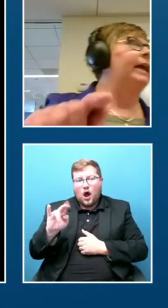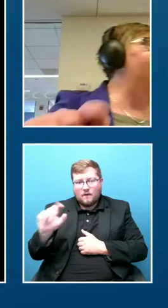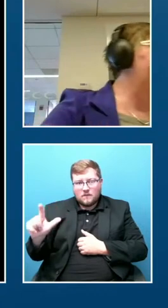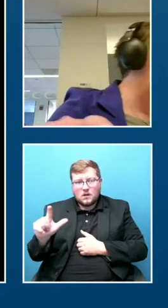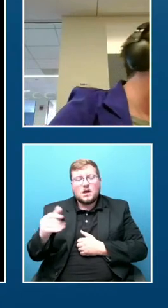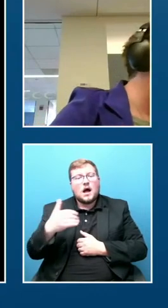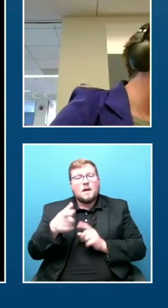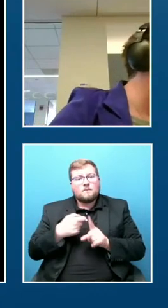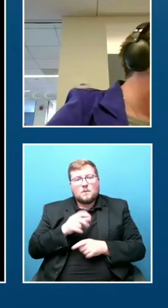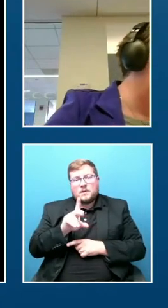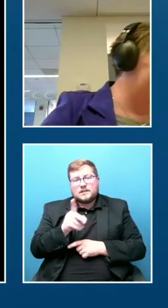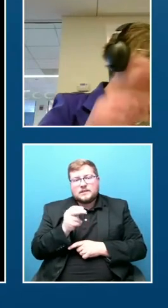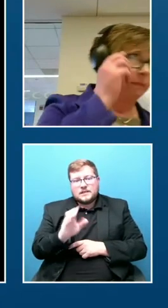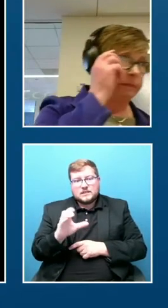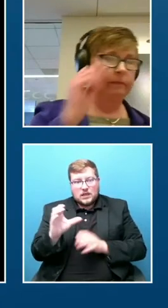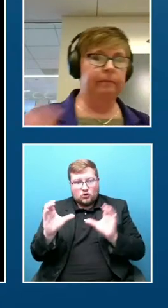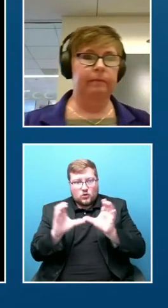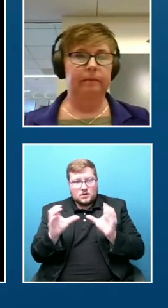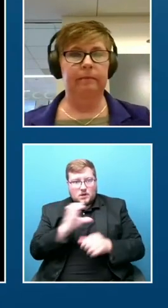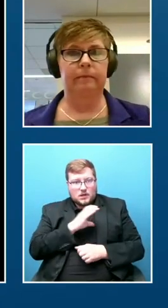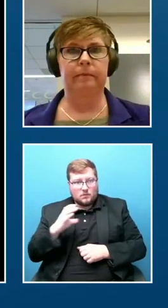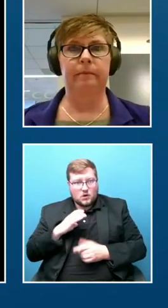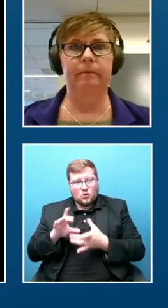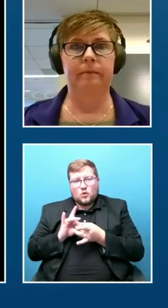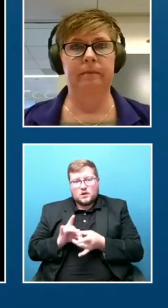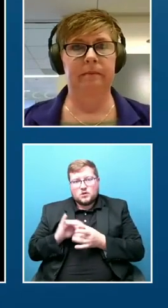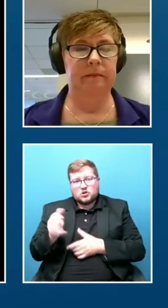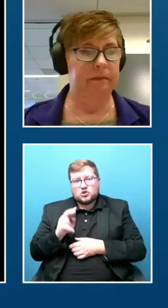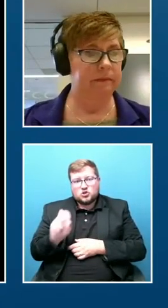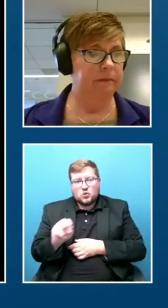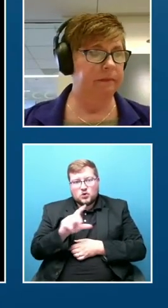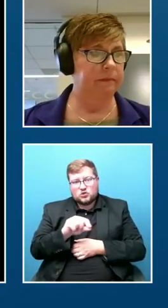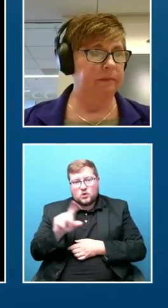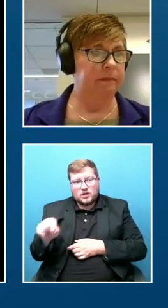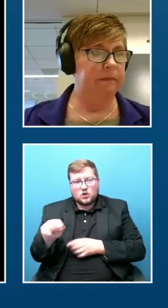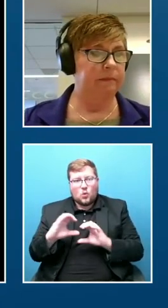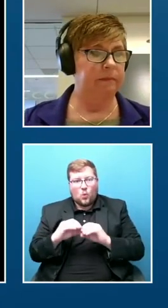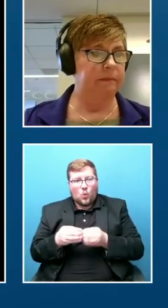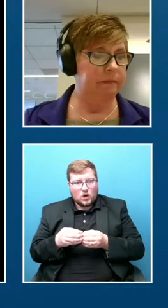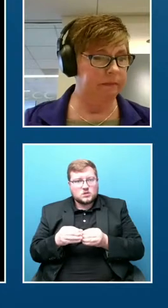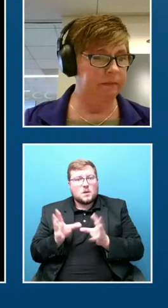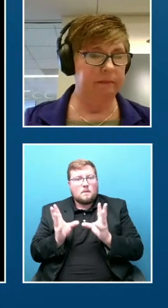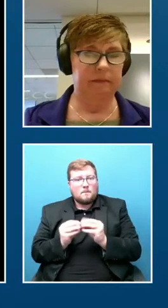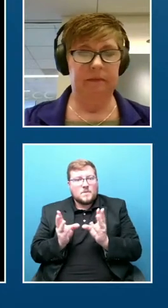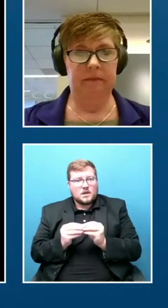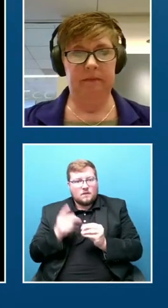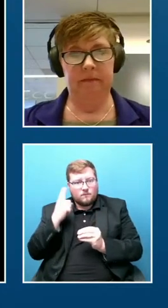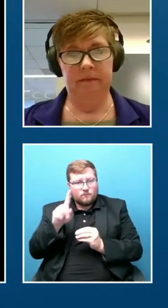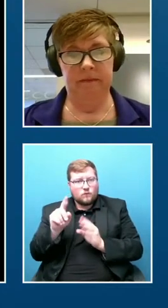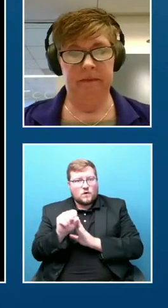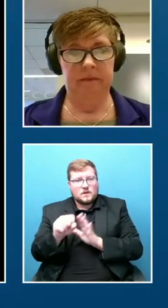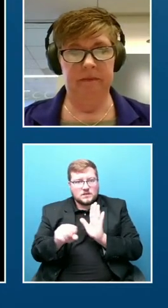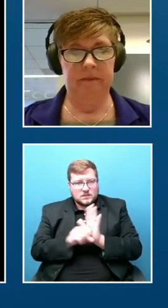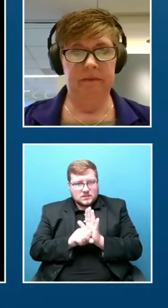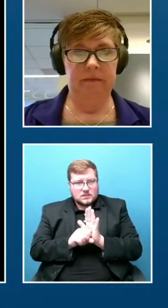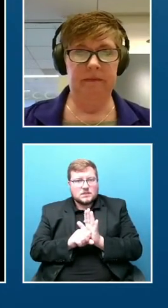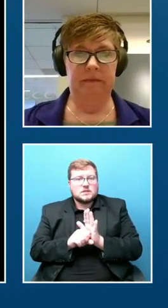Committee regarding the June 2020 organizational meeting of West Virginia State Democratic Executive Committee.